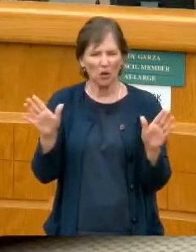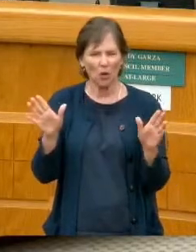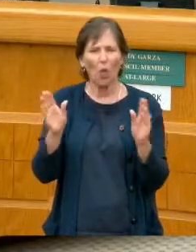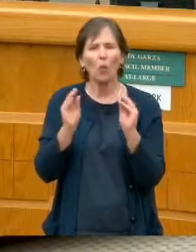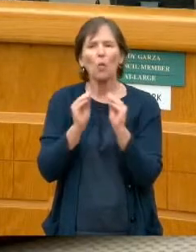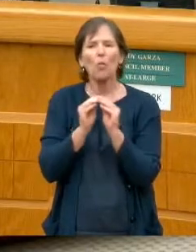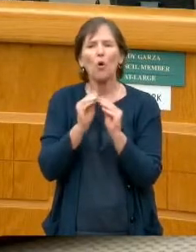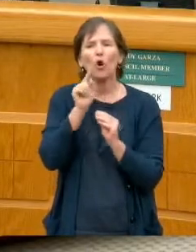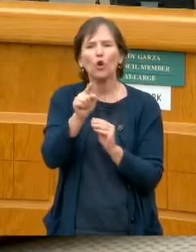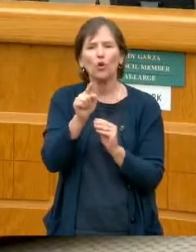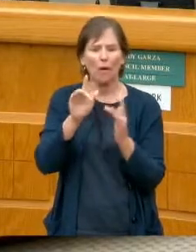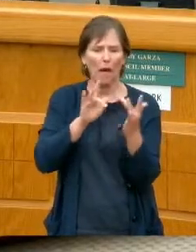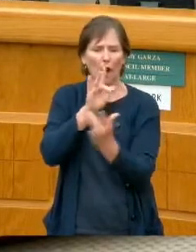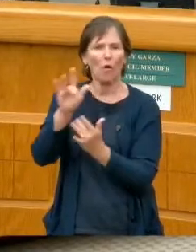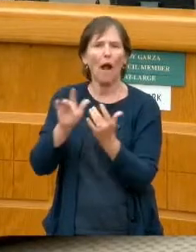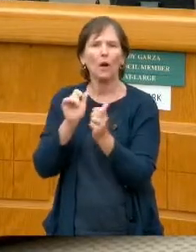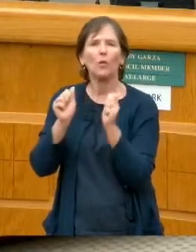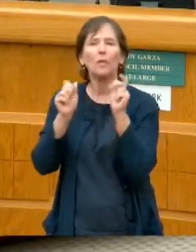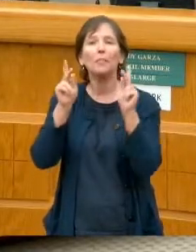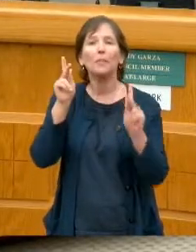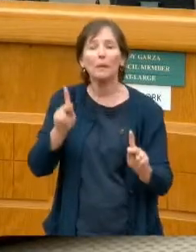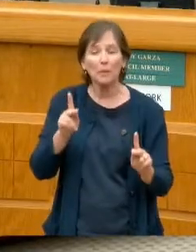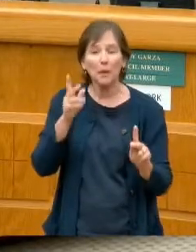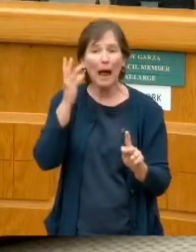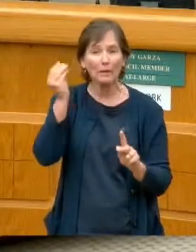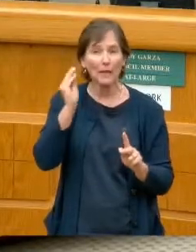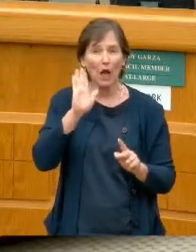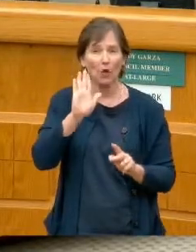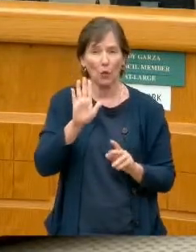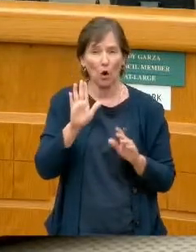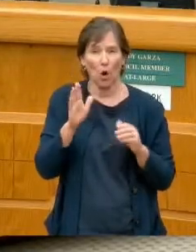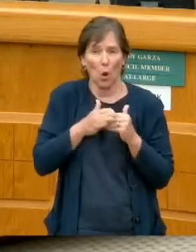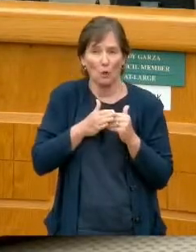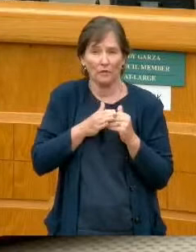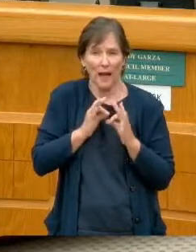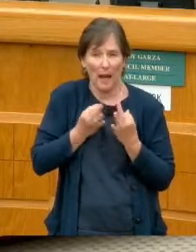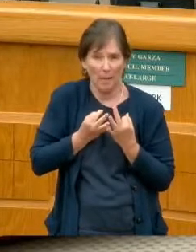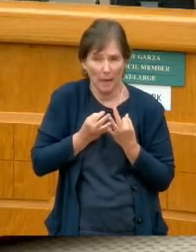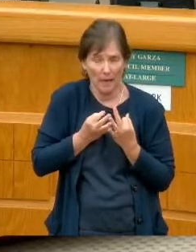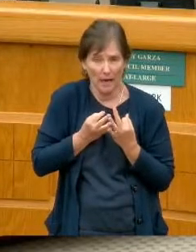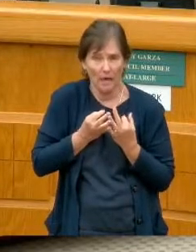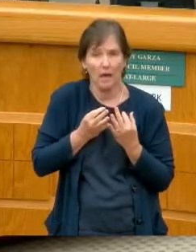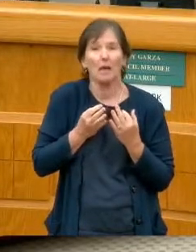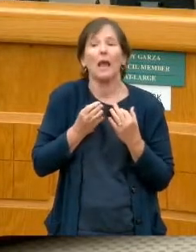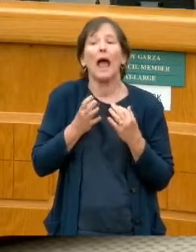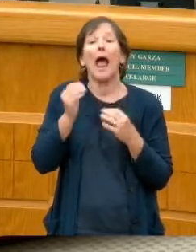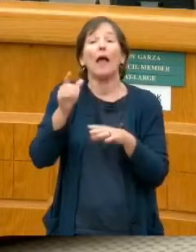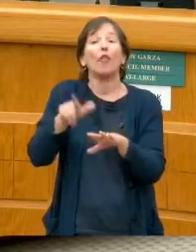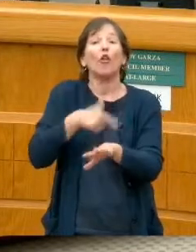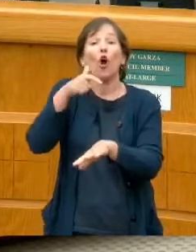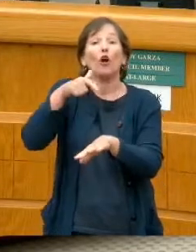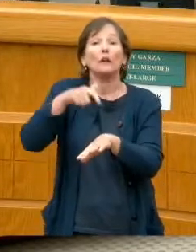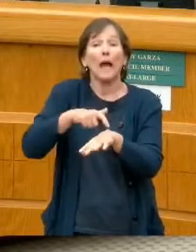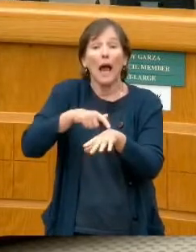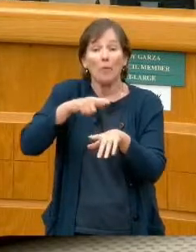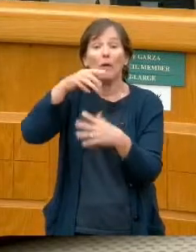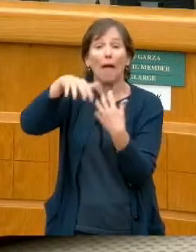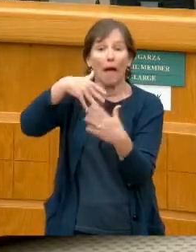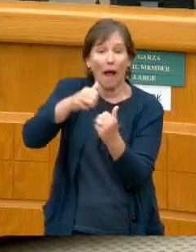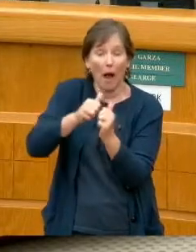bubble, outside of your family members, and the longer that interaction, the higher the risk of COVID-19